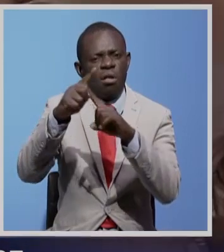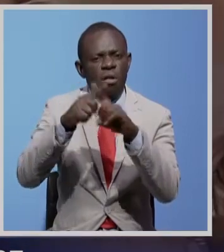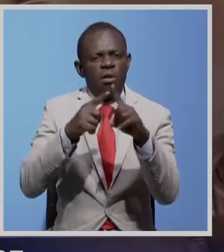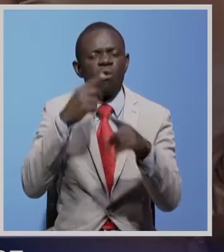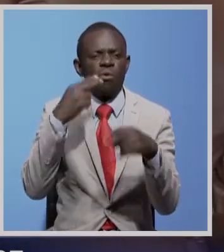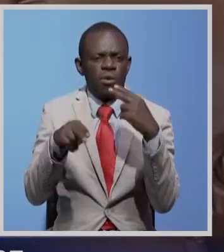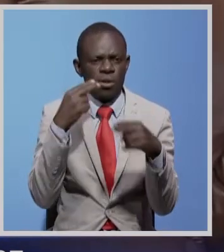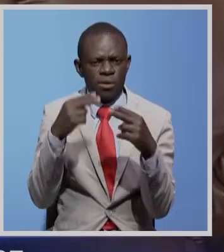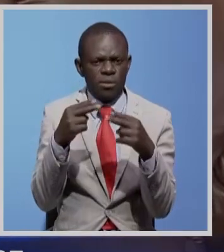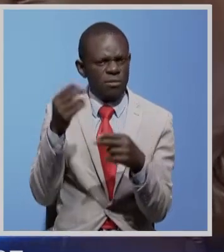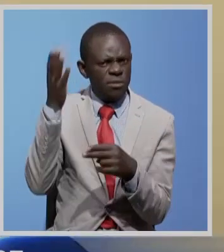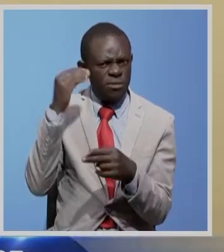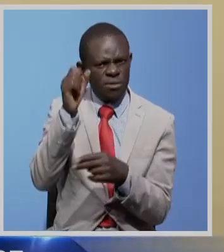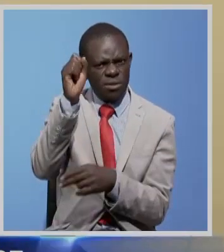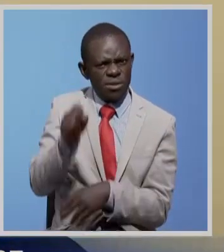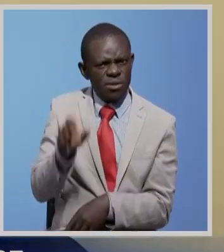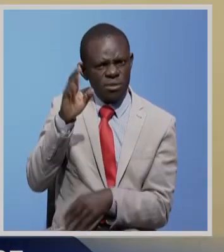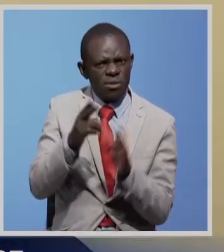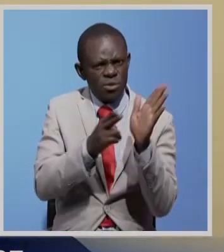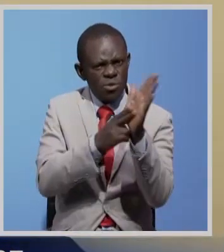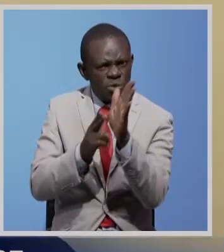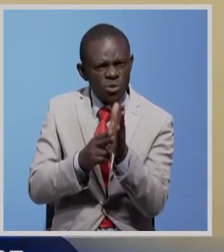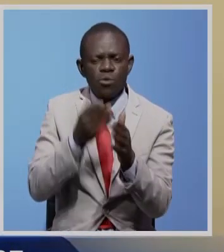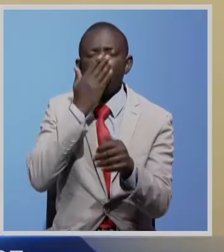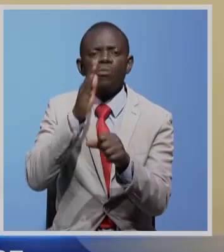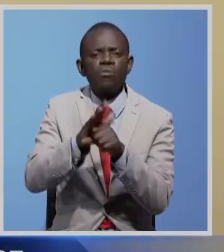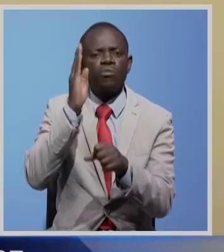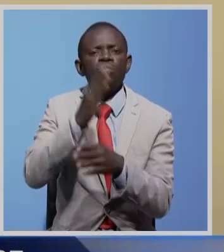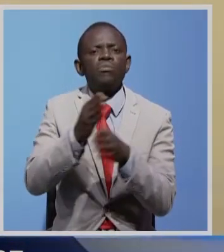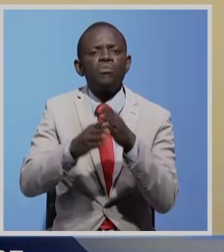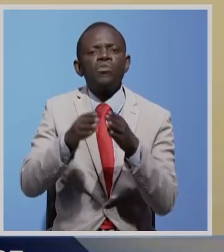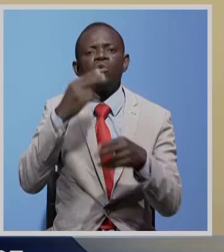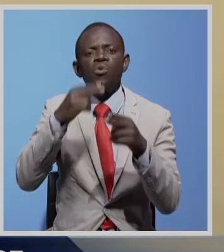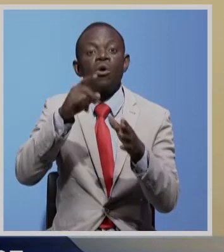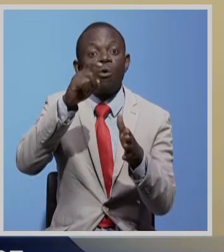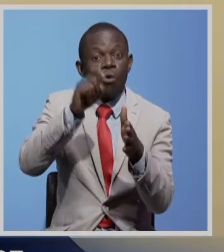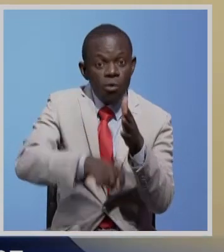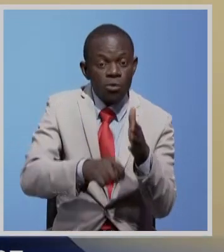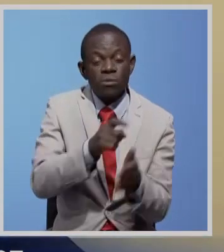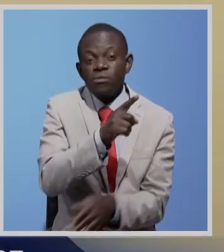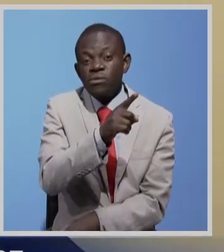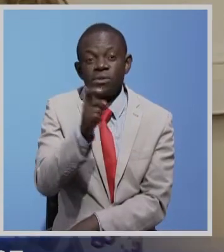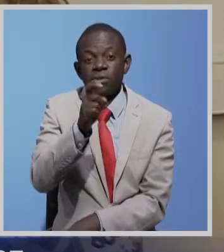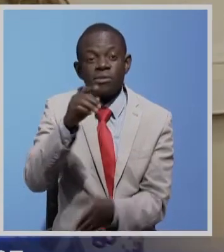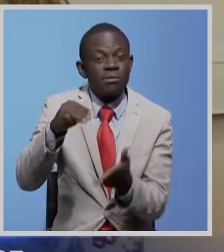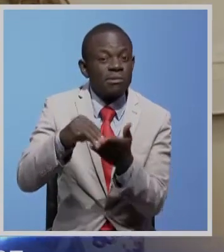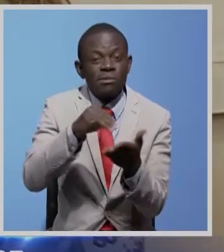Expo. This hotel is valued at $100 million, and it will have